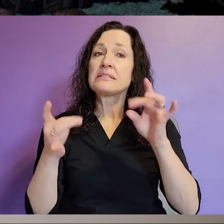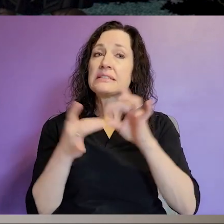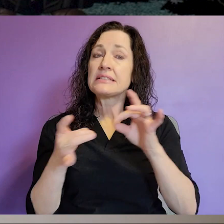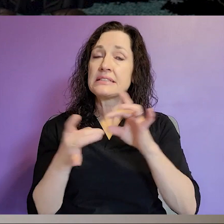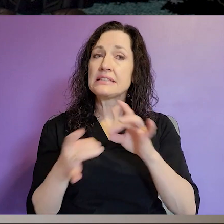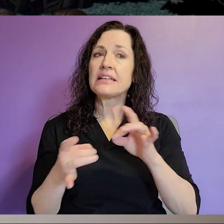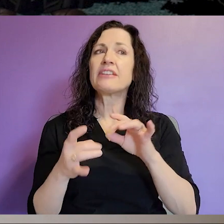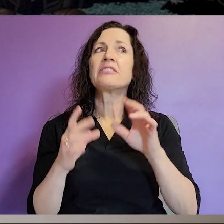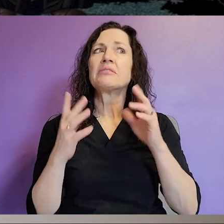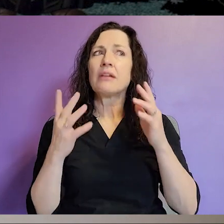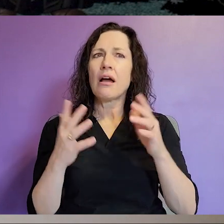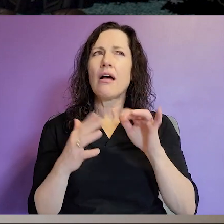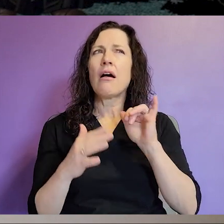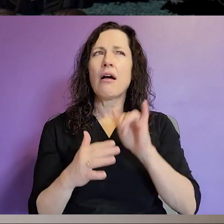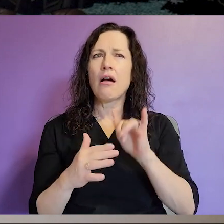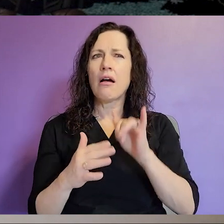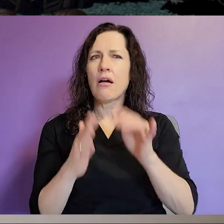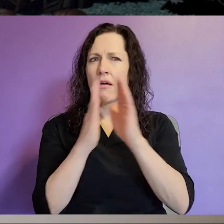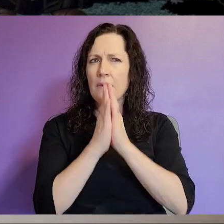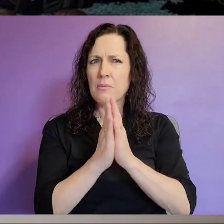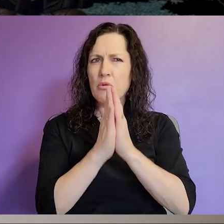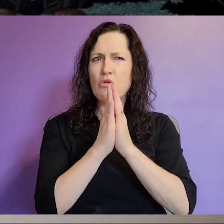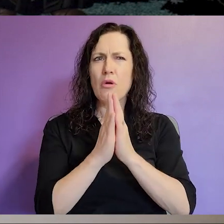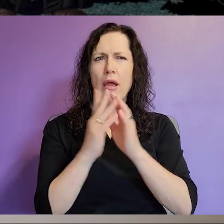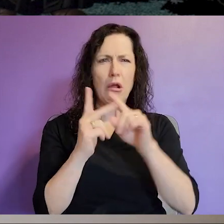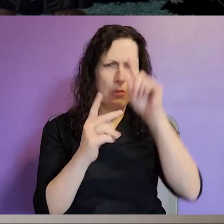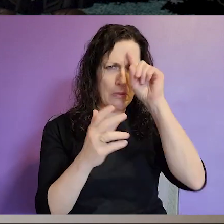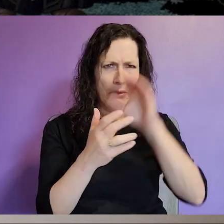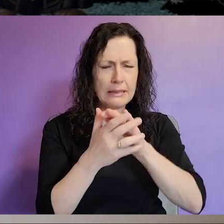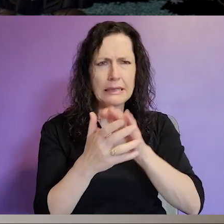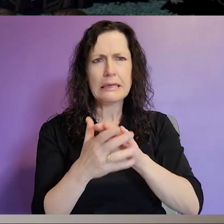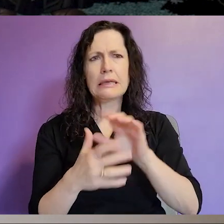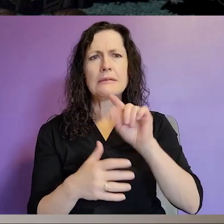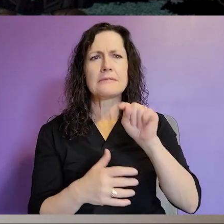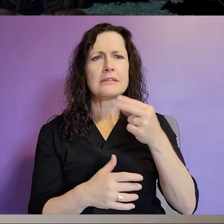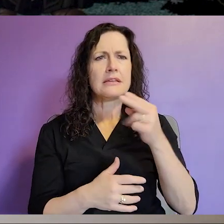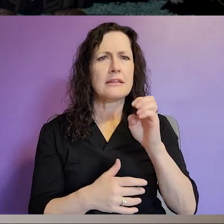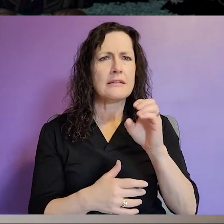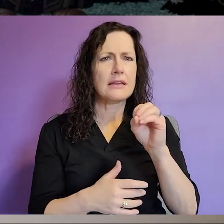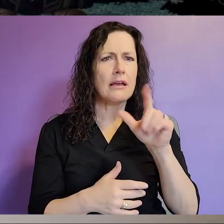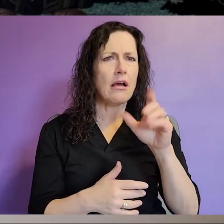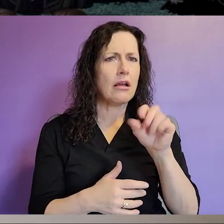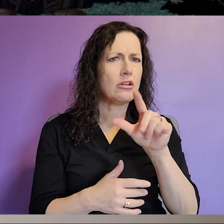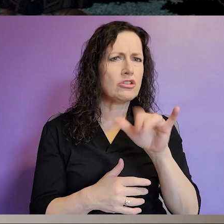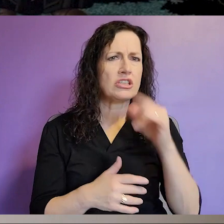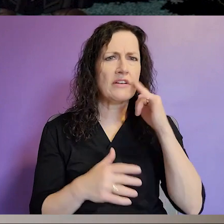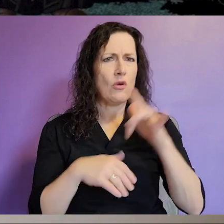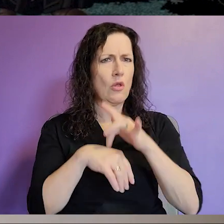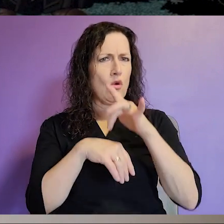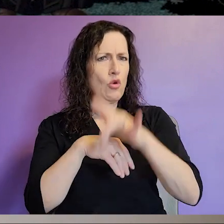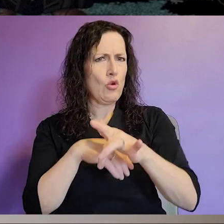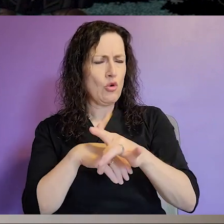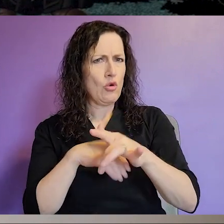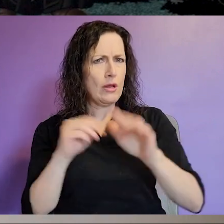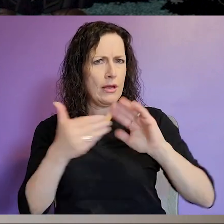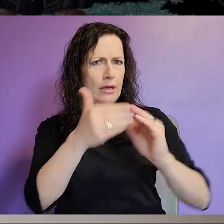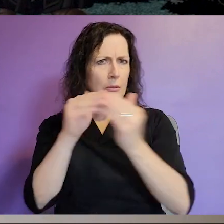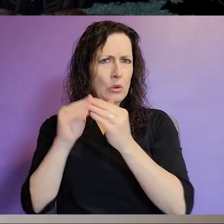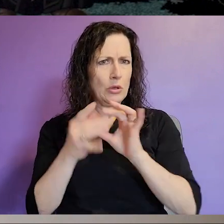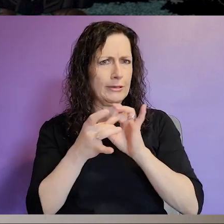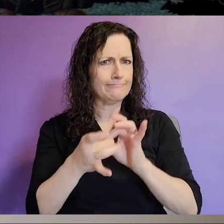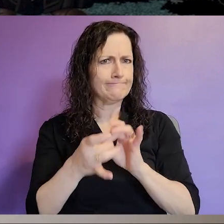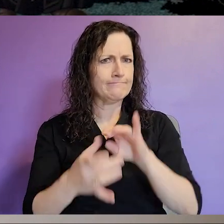John, in the words of Jesus, is speaking the theology and the prayer of the early Johannine community.